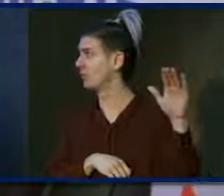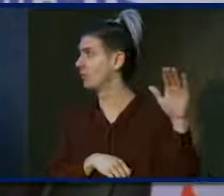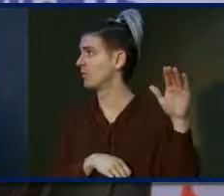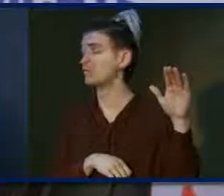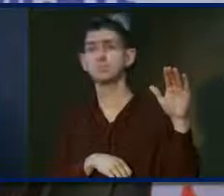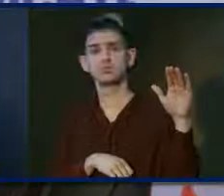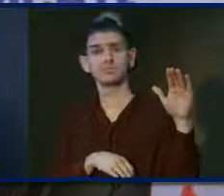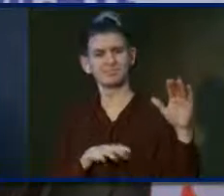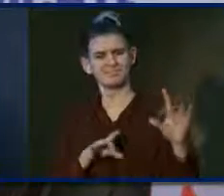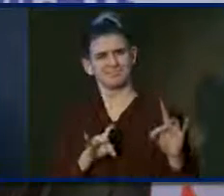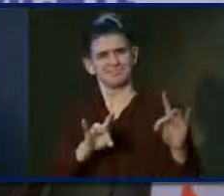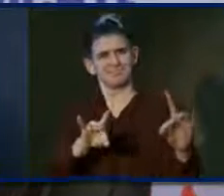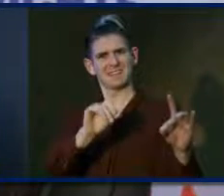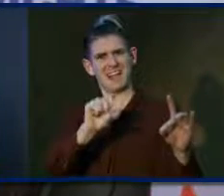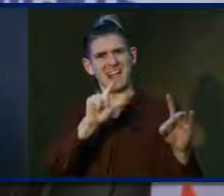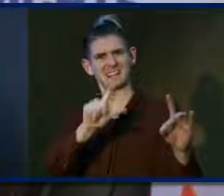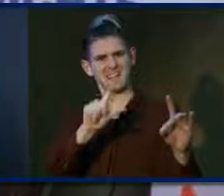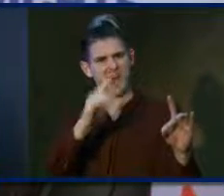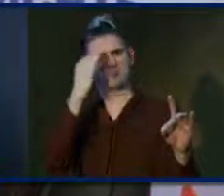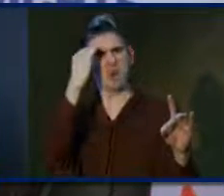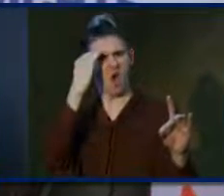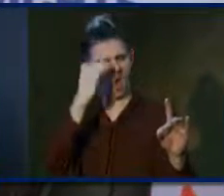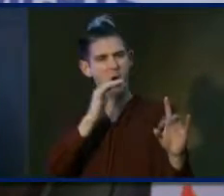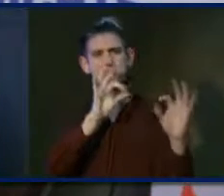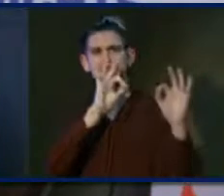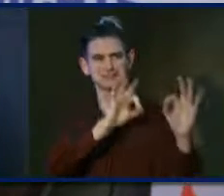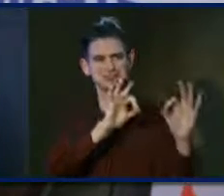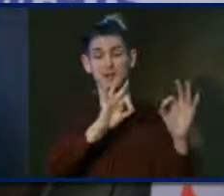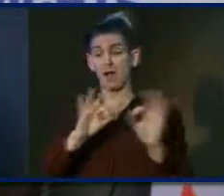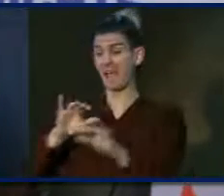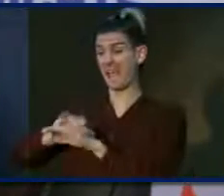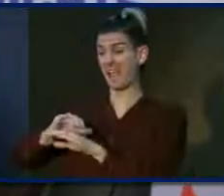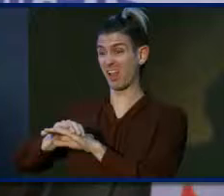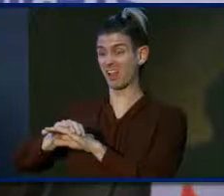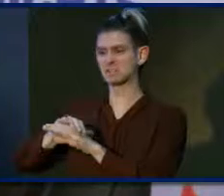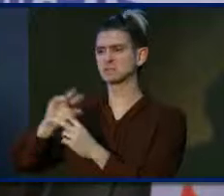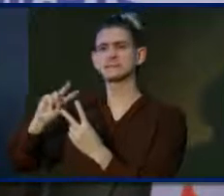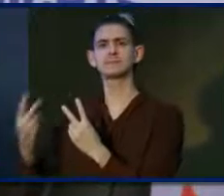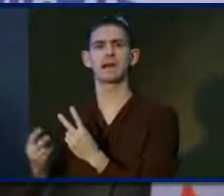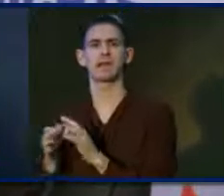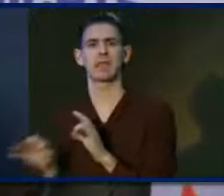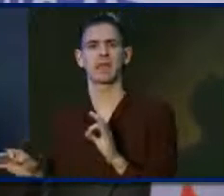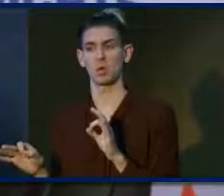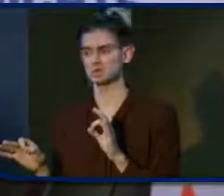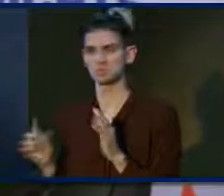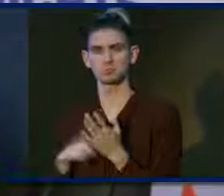Sign Language, English, it's their second language.